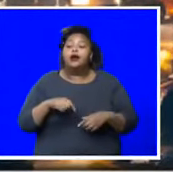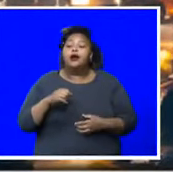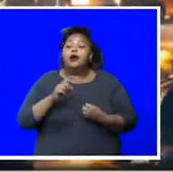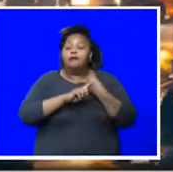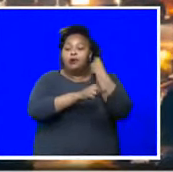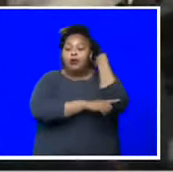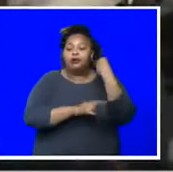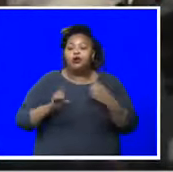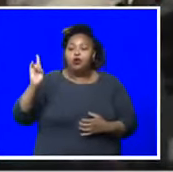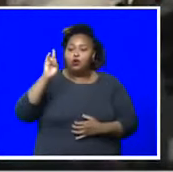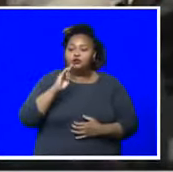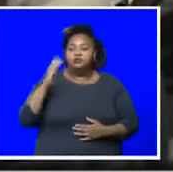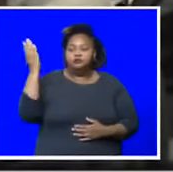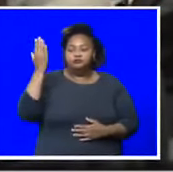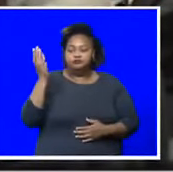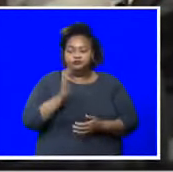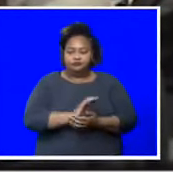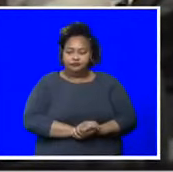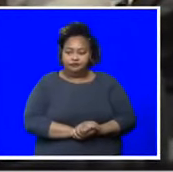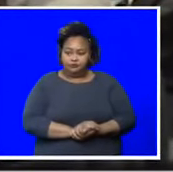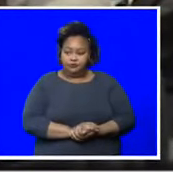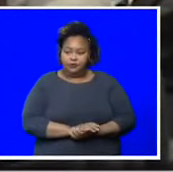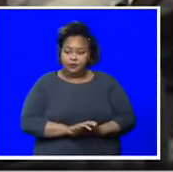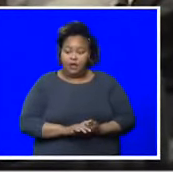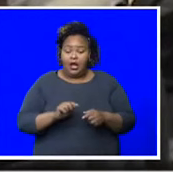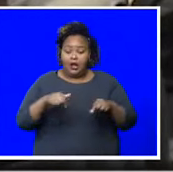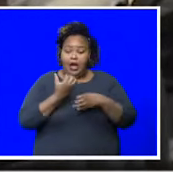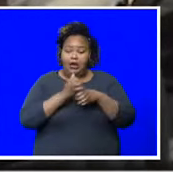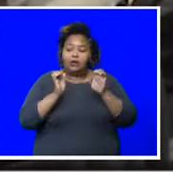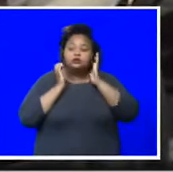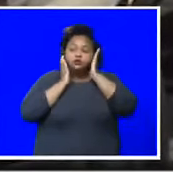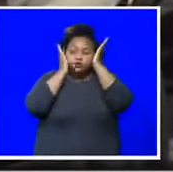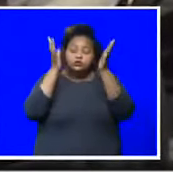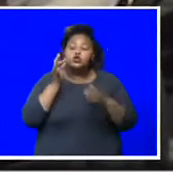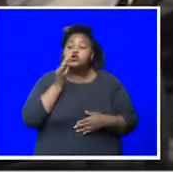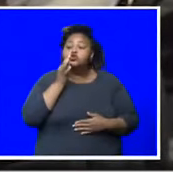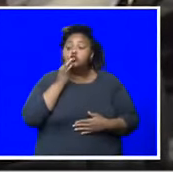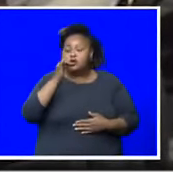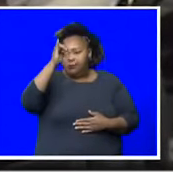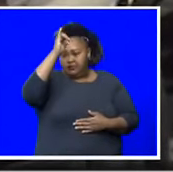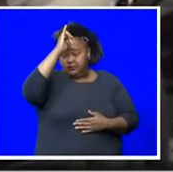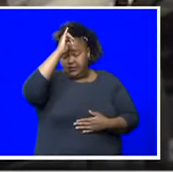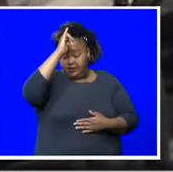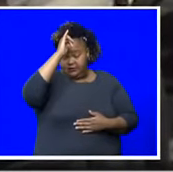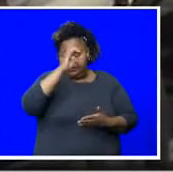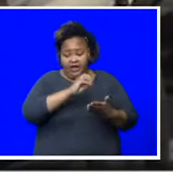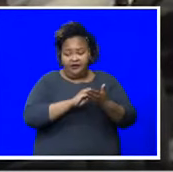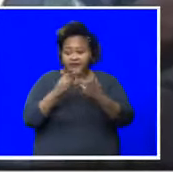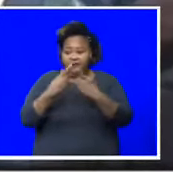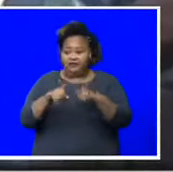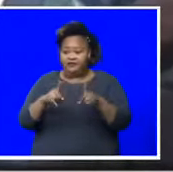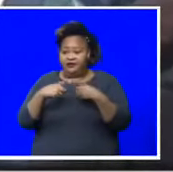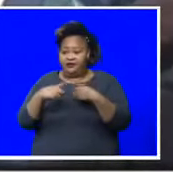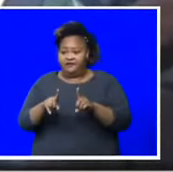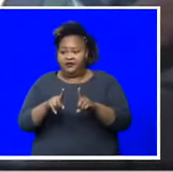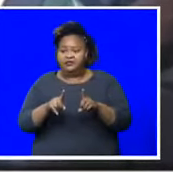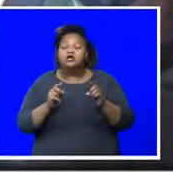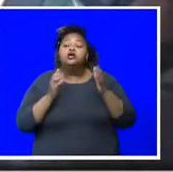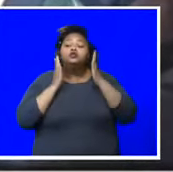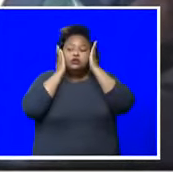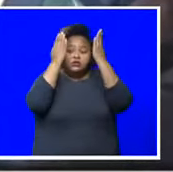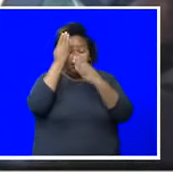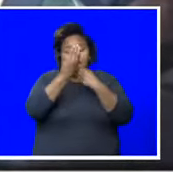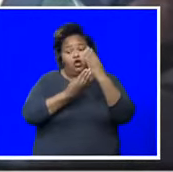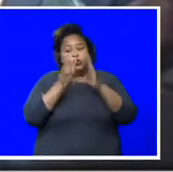embabane bantu labasha kuleli banemakhono lahlukahlukene langalithuthukisa live kulesimo semnotho